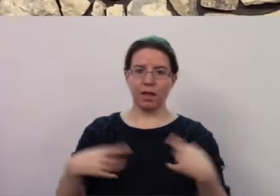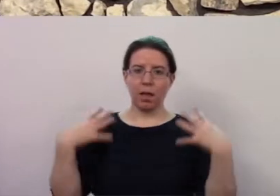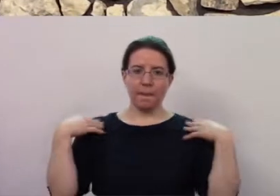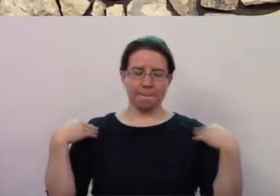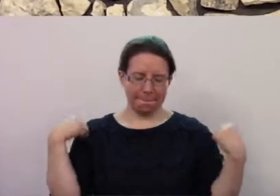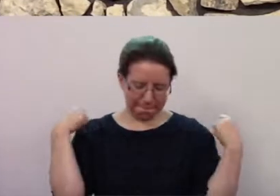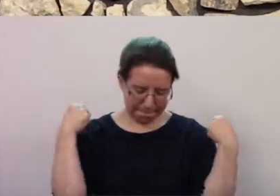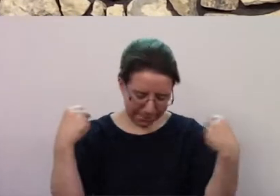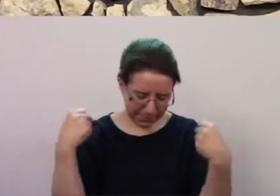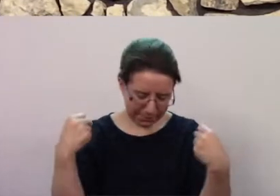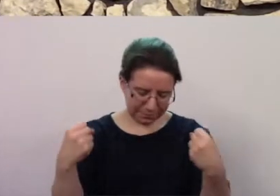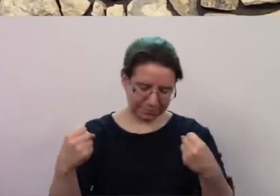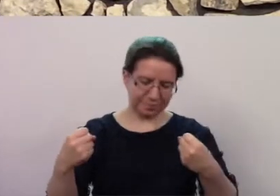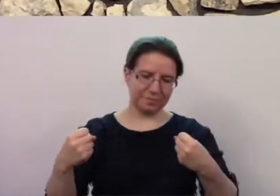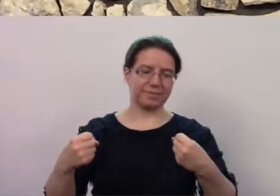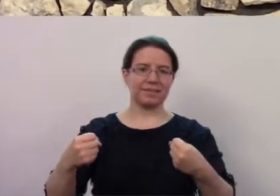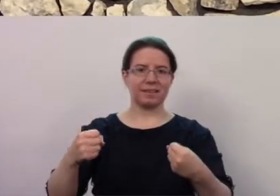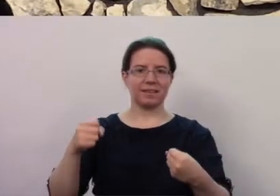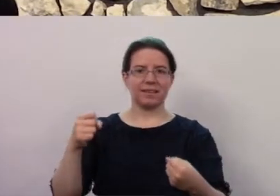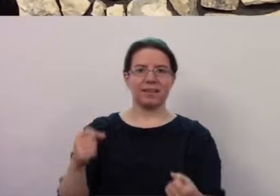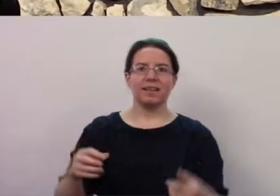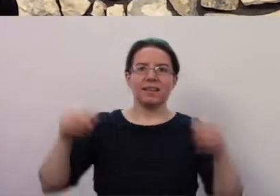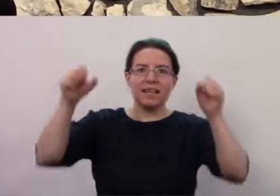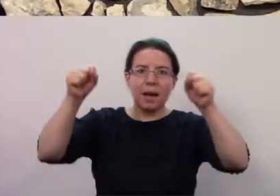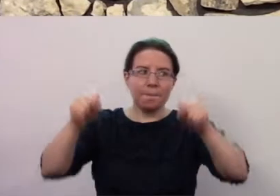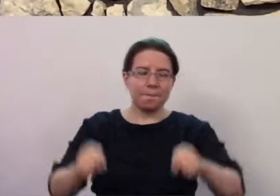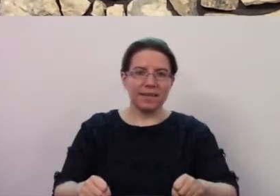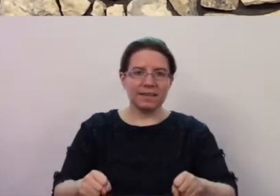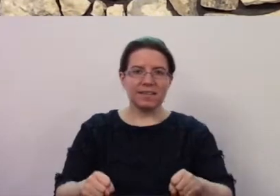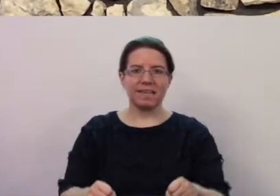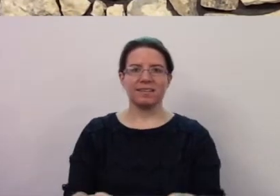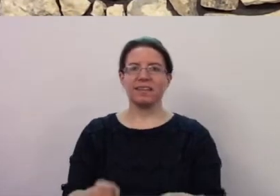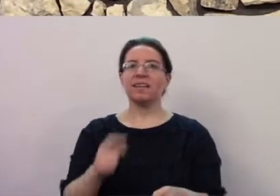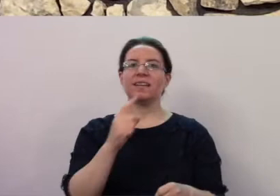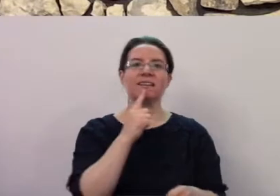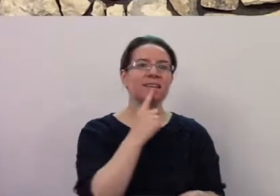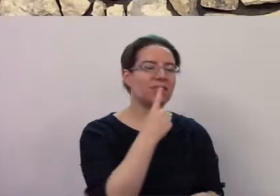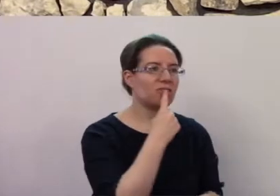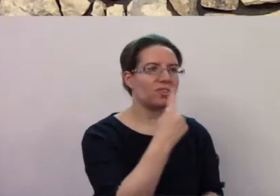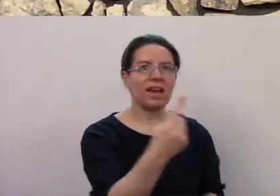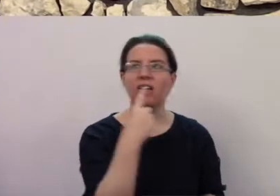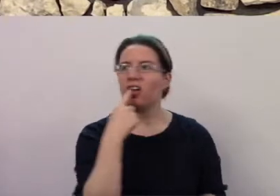shall receive power, dunamis, dynamis. You shall receive the